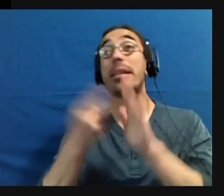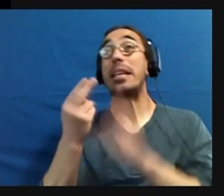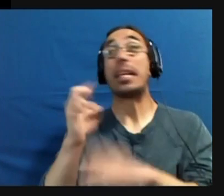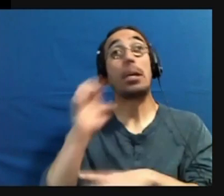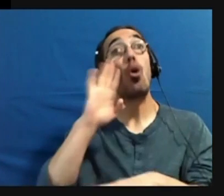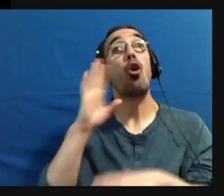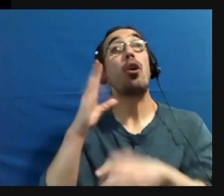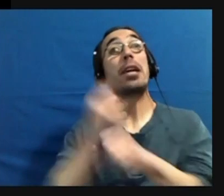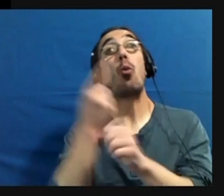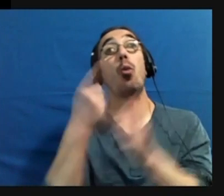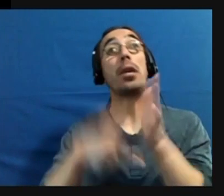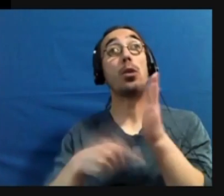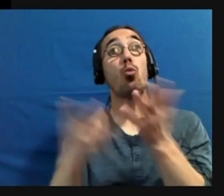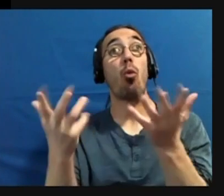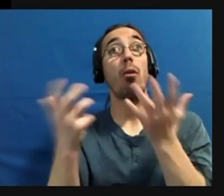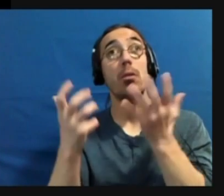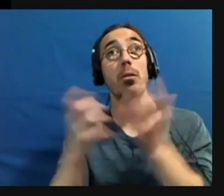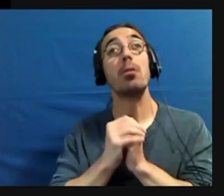wants,